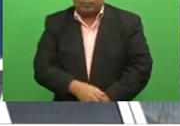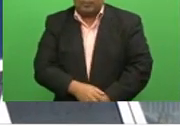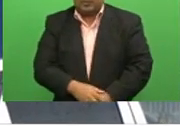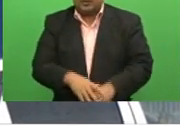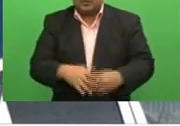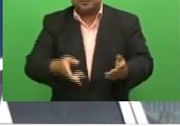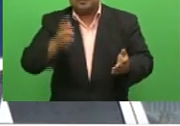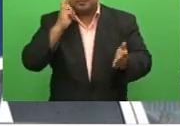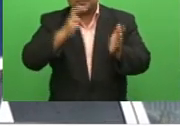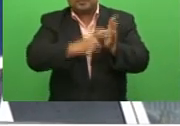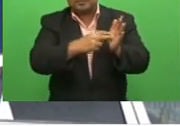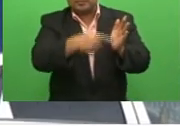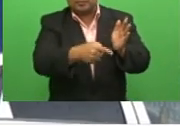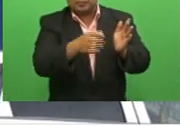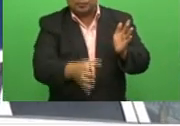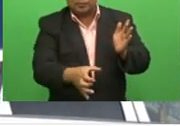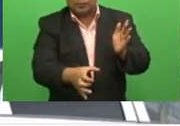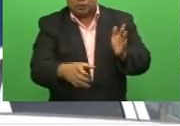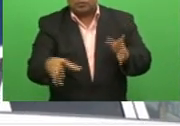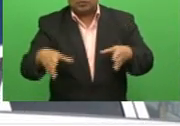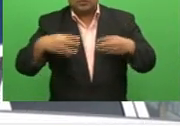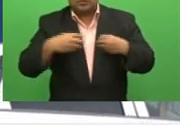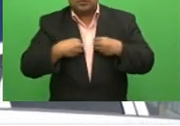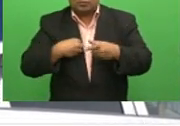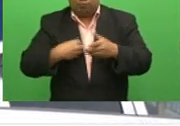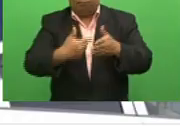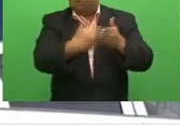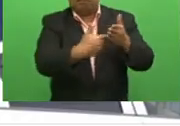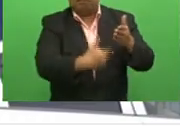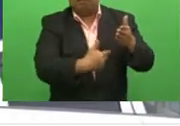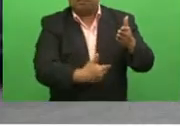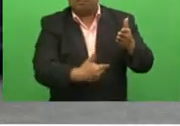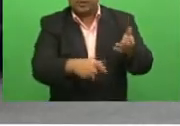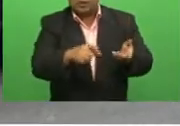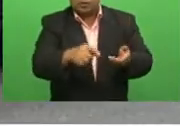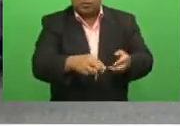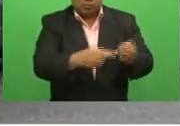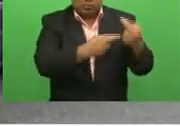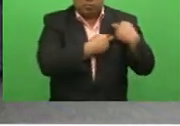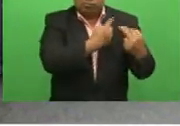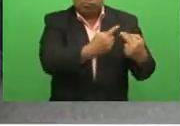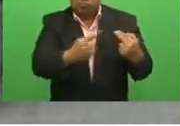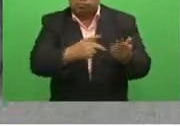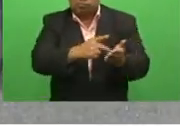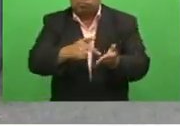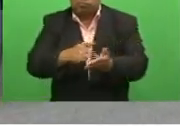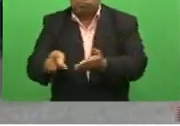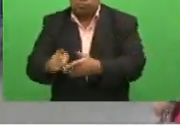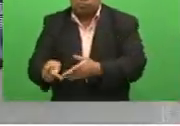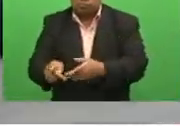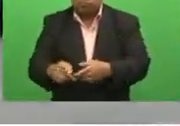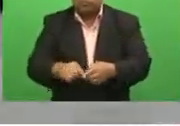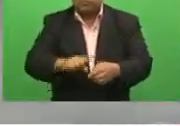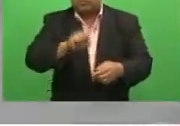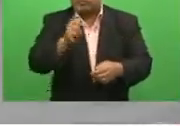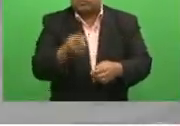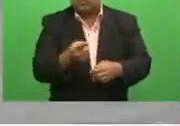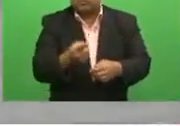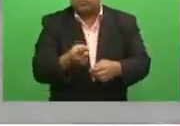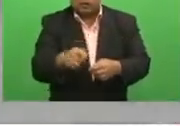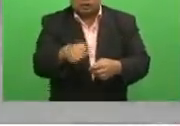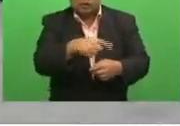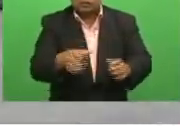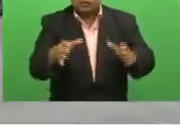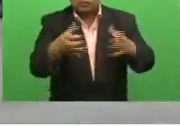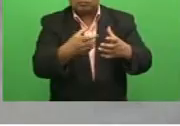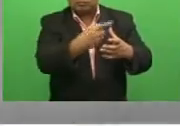Parties says he has accepted the list of office holders appointed to fill the casual vacancies. However, the suspended party needs to sort out